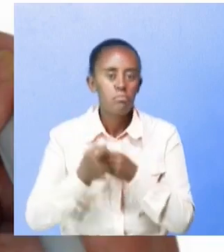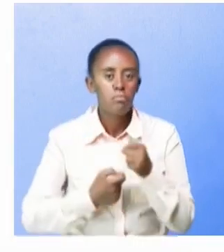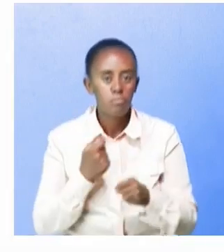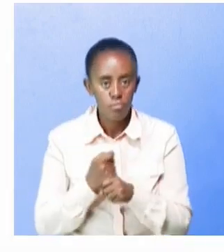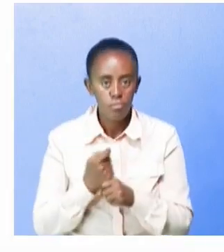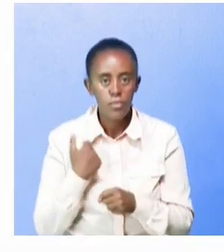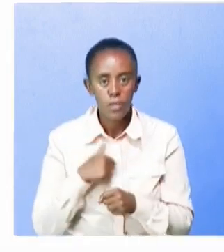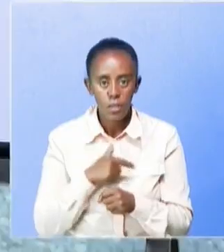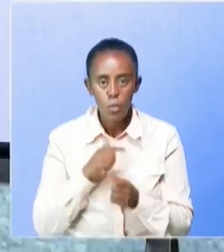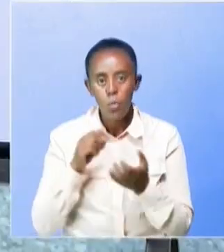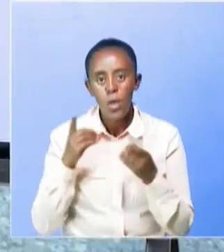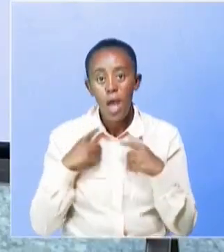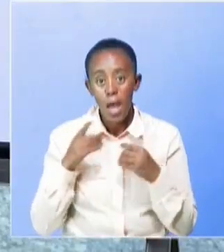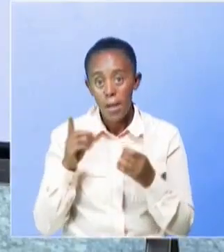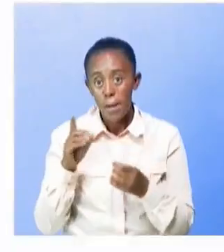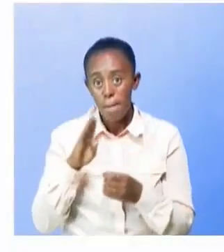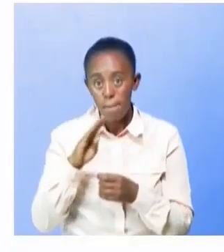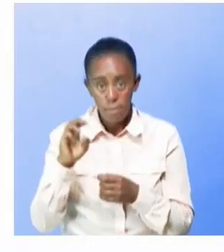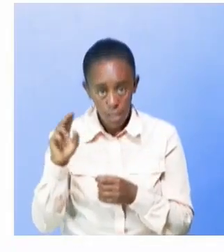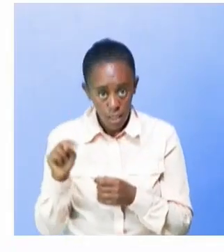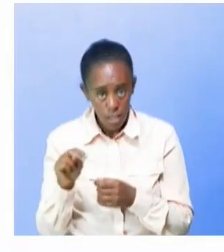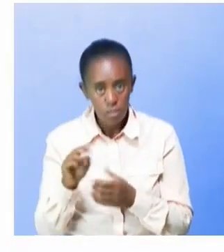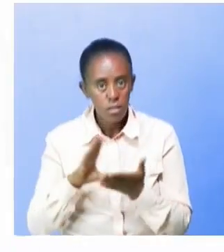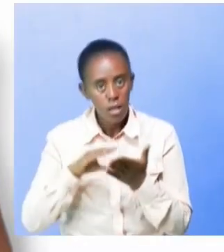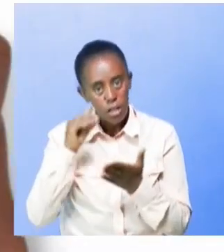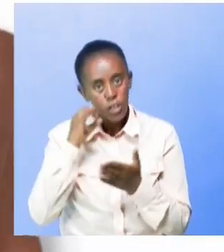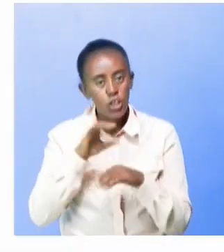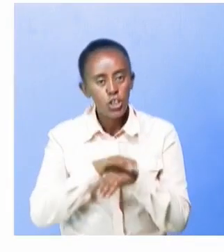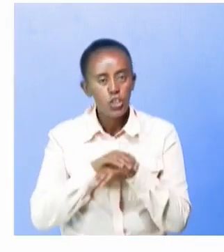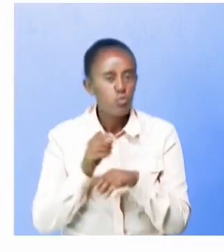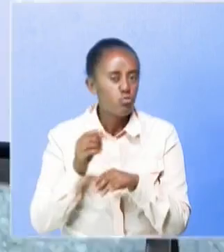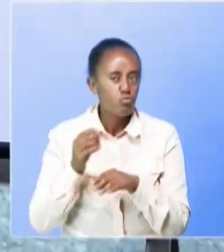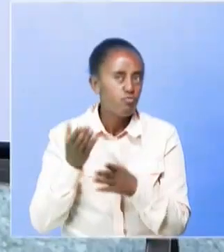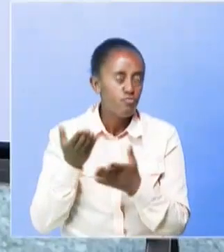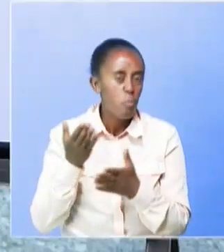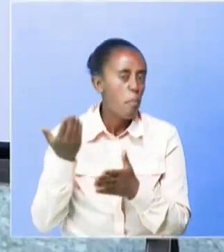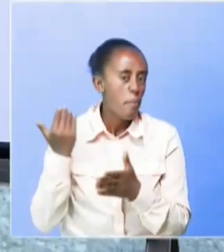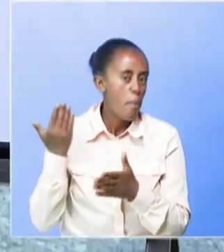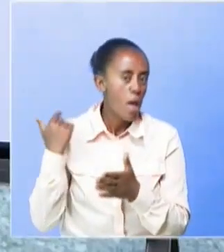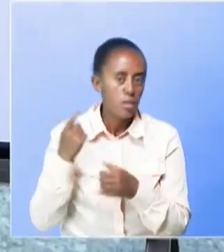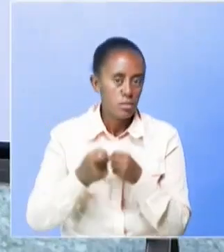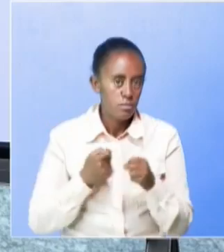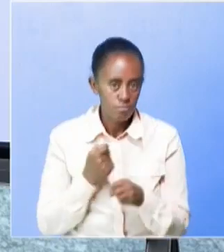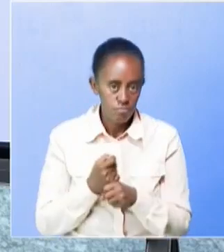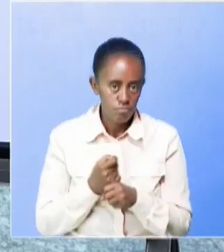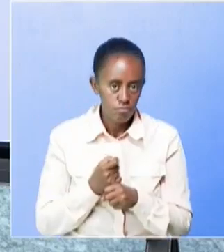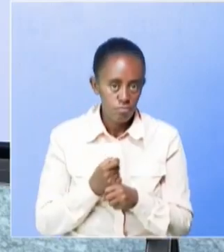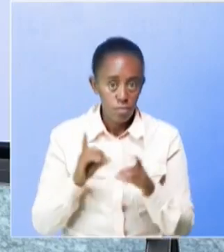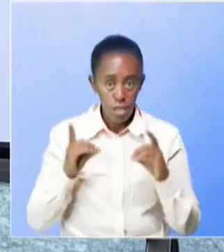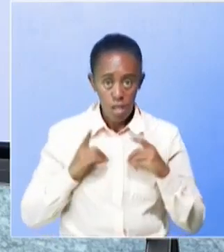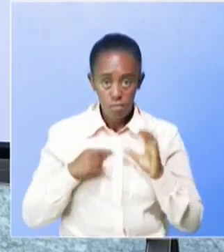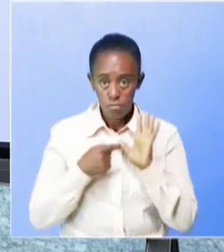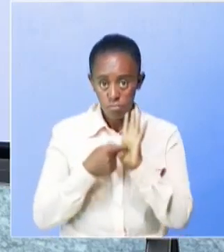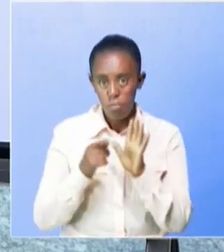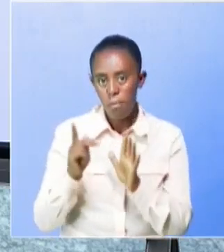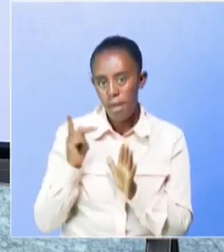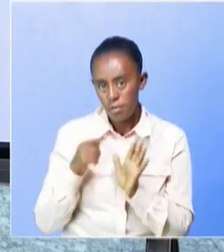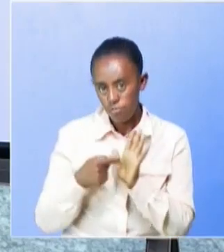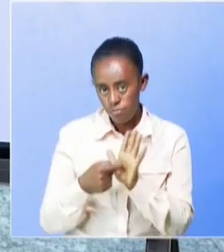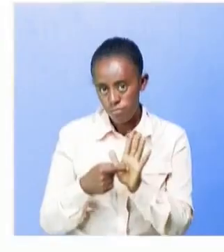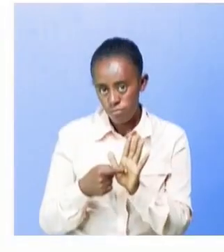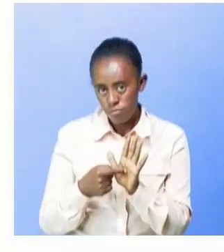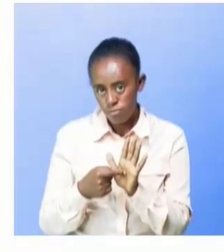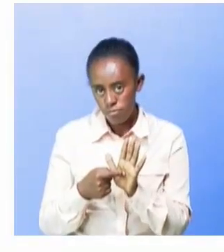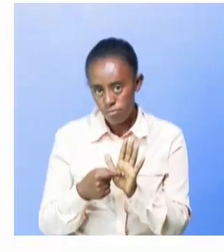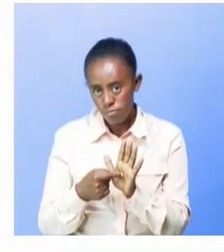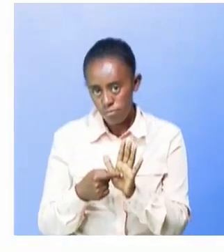We had been learning English for the past year. So had, we have had, which indicates past, and